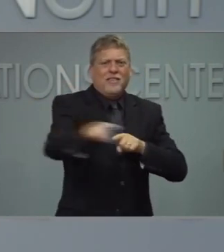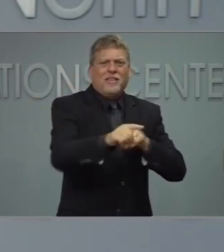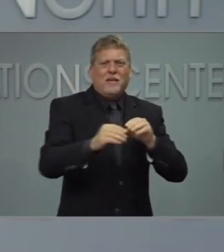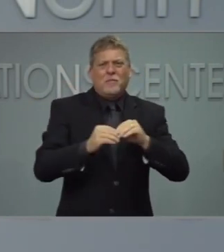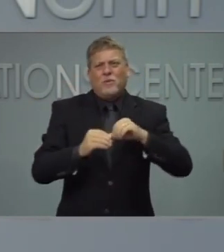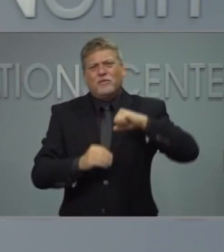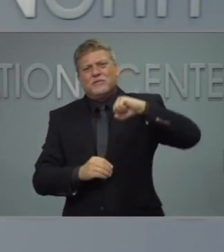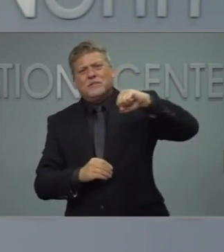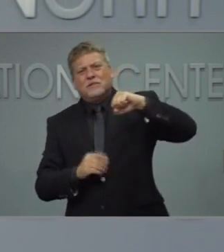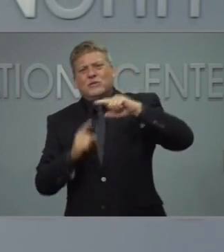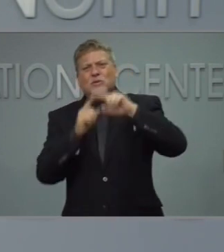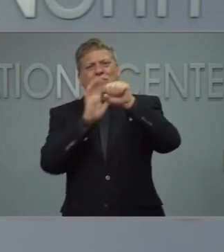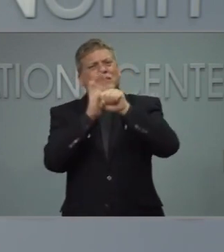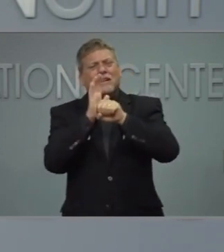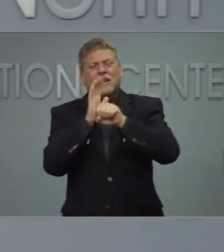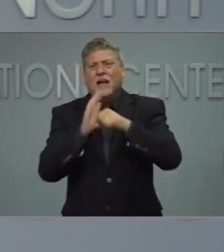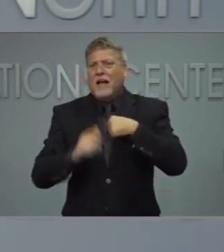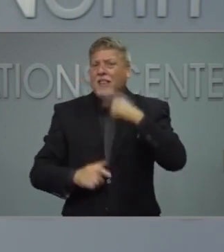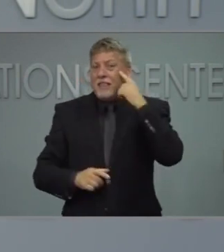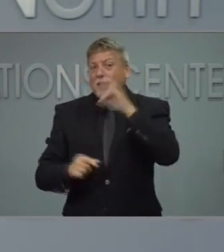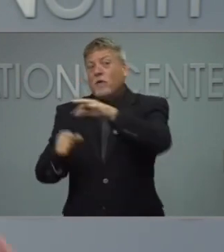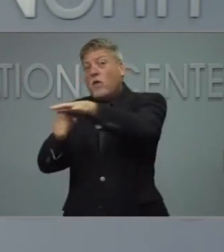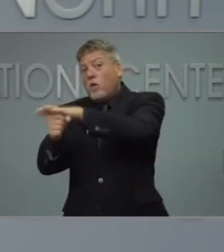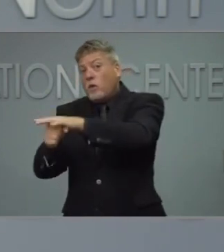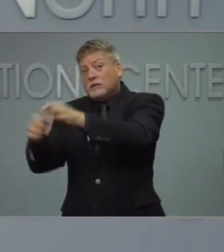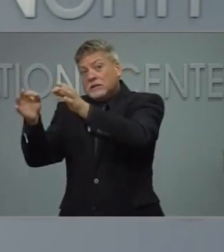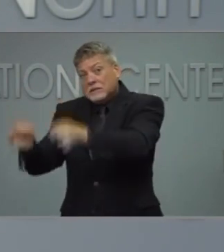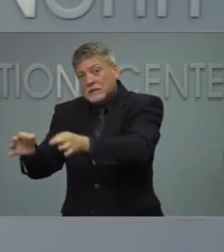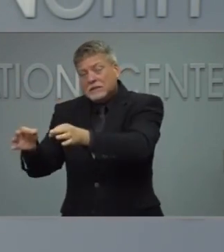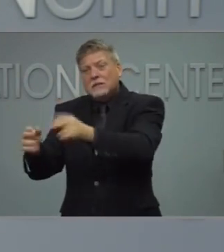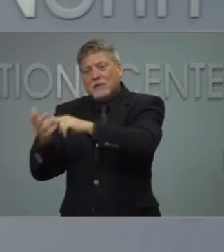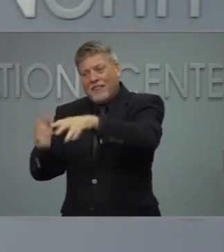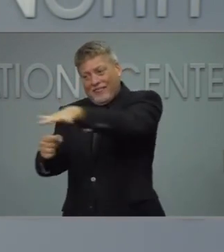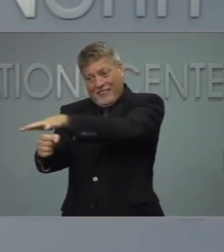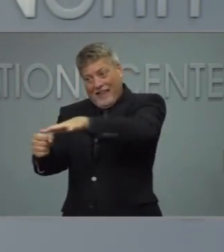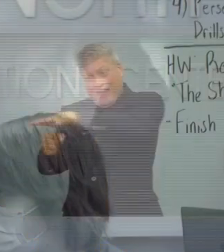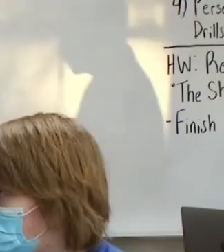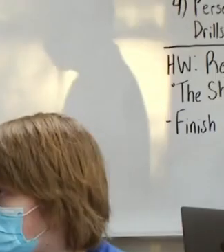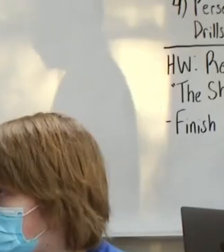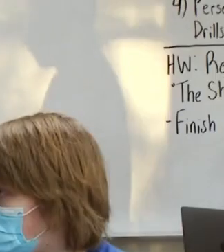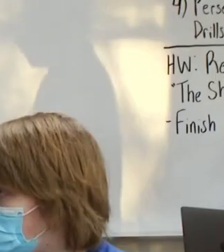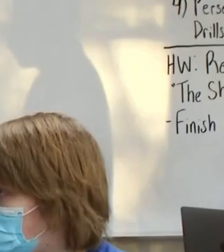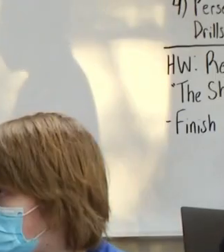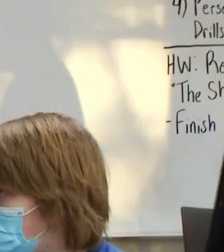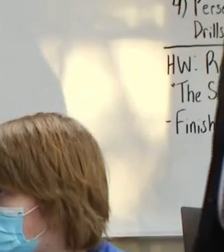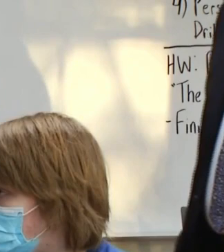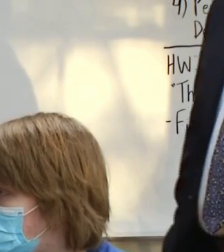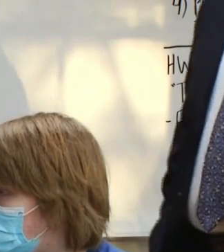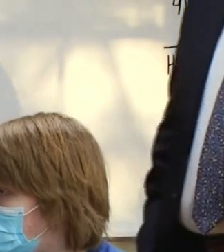are being made at the local level, particularly now with all of the knowledge that we have.